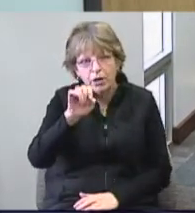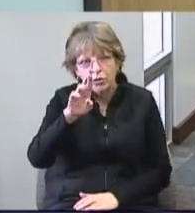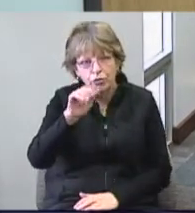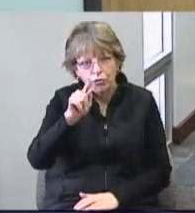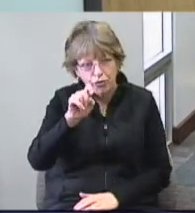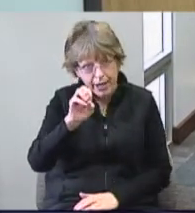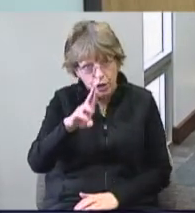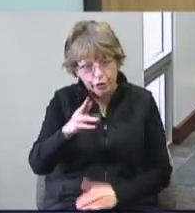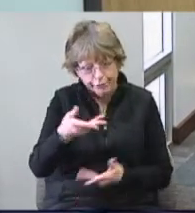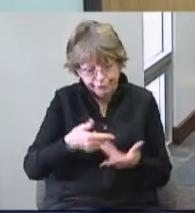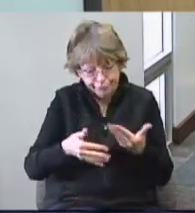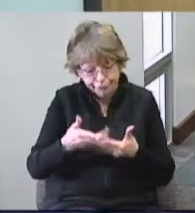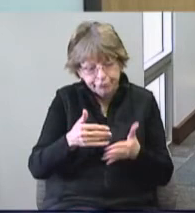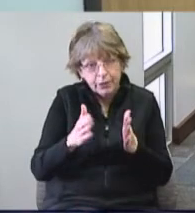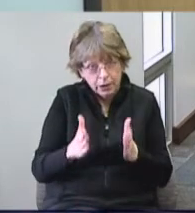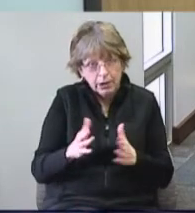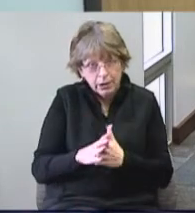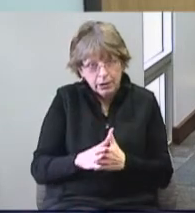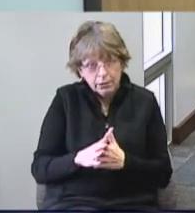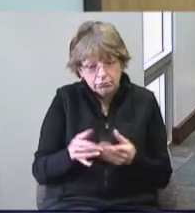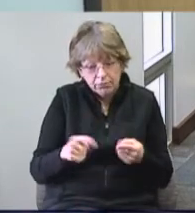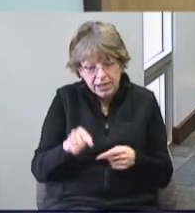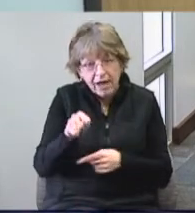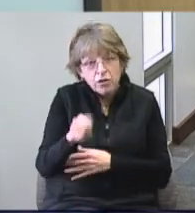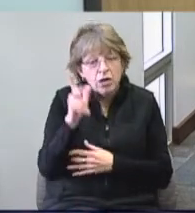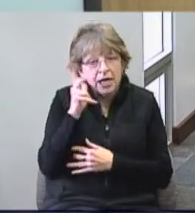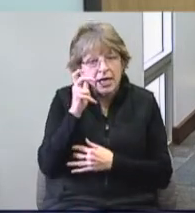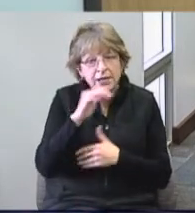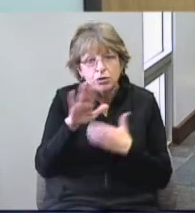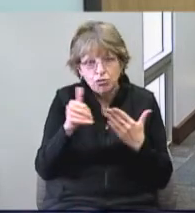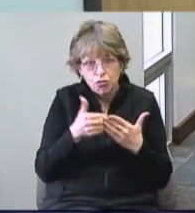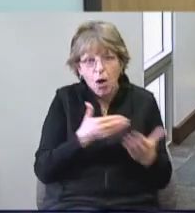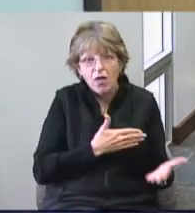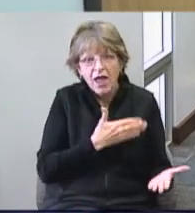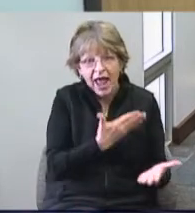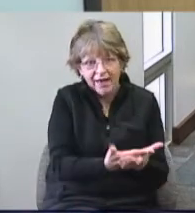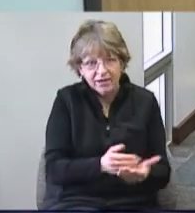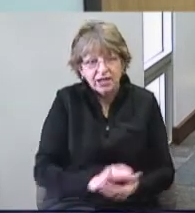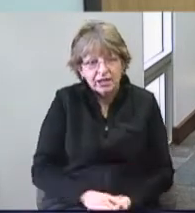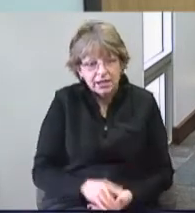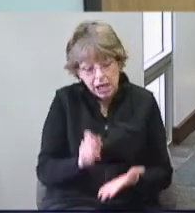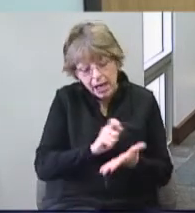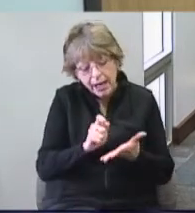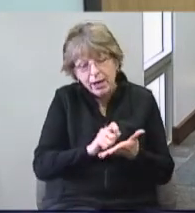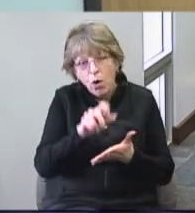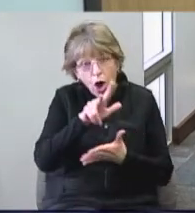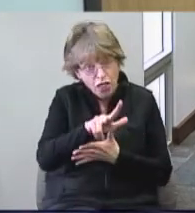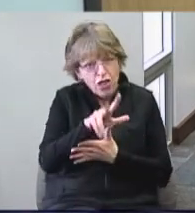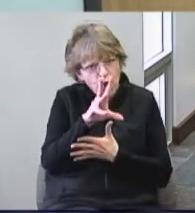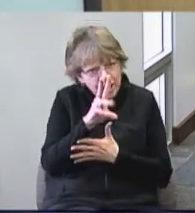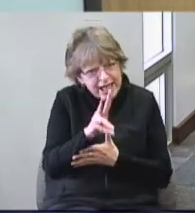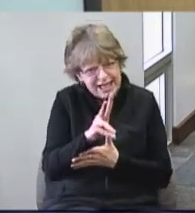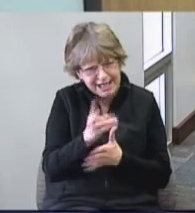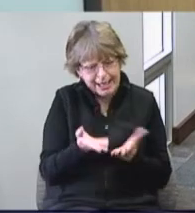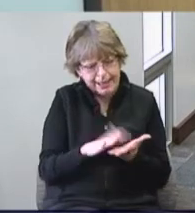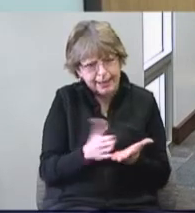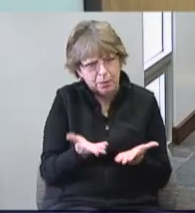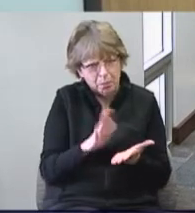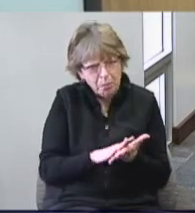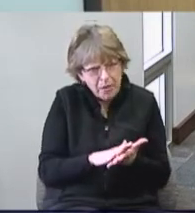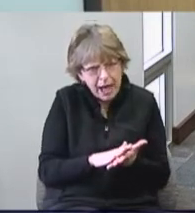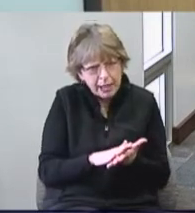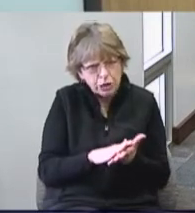Kossoff, after hearing all the evidence, issued a 36-page scholarly